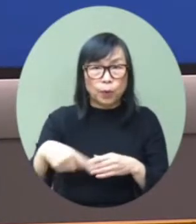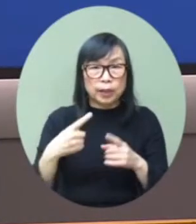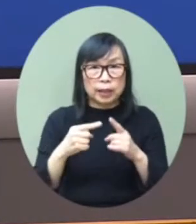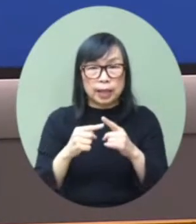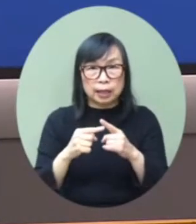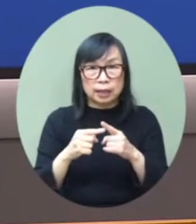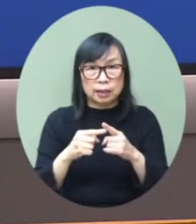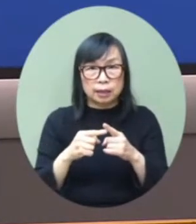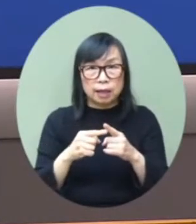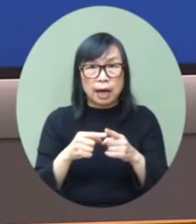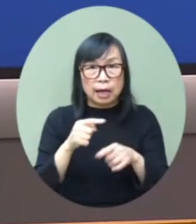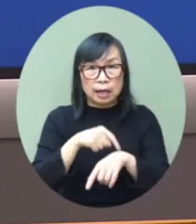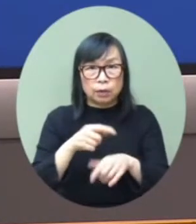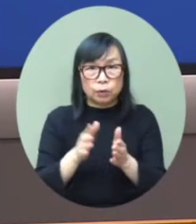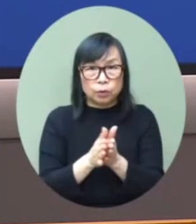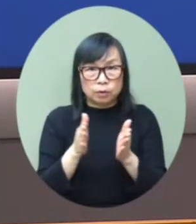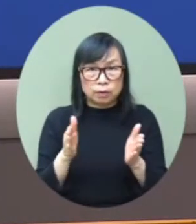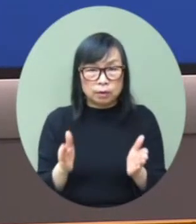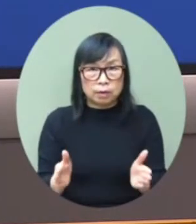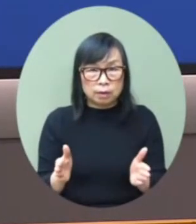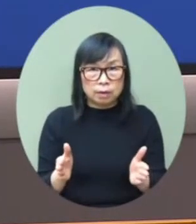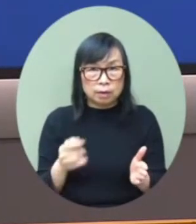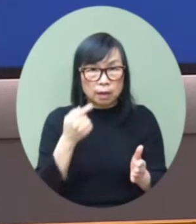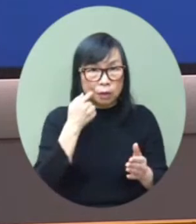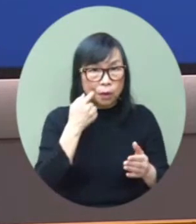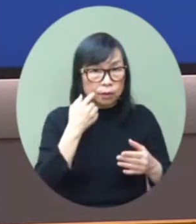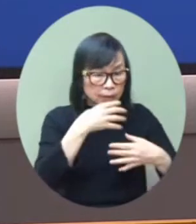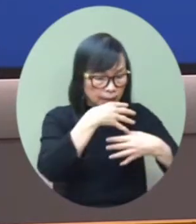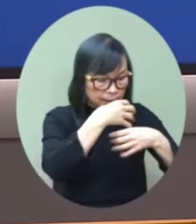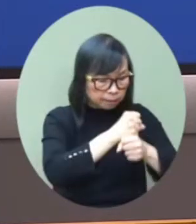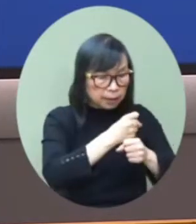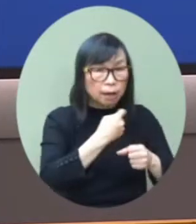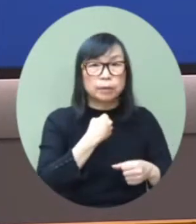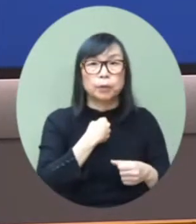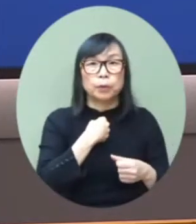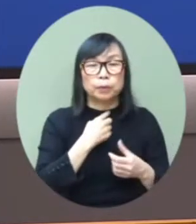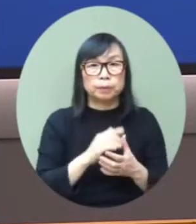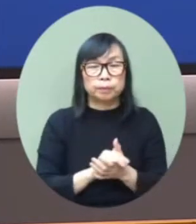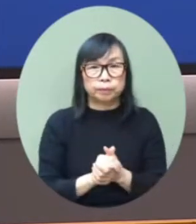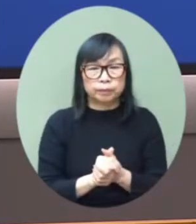under compulsory quarantine of certain persons,